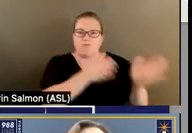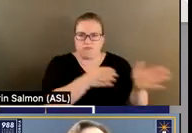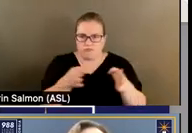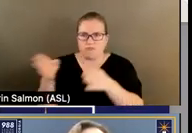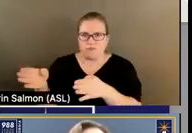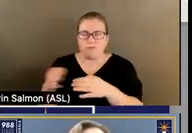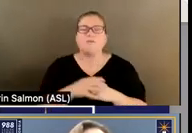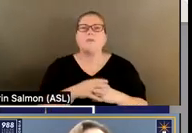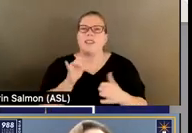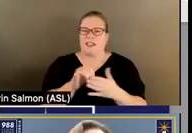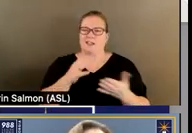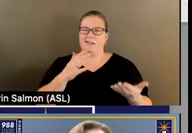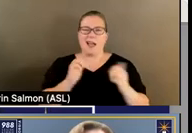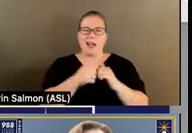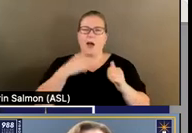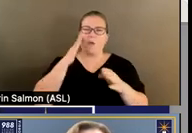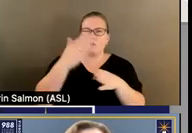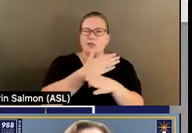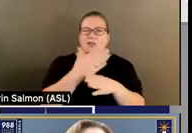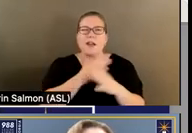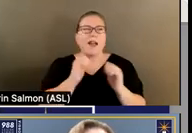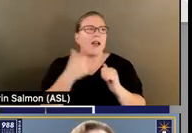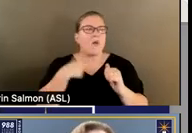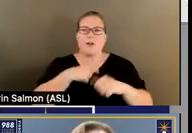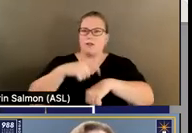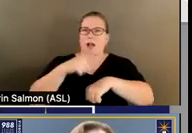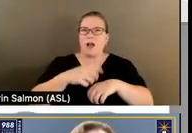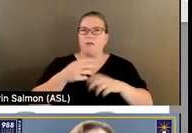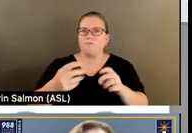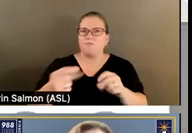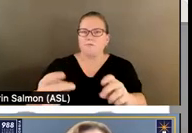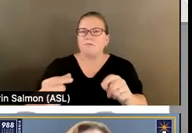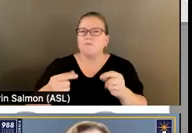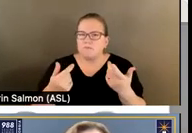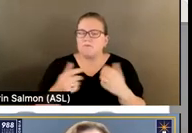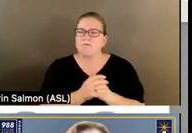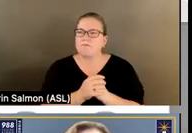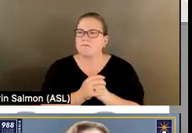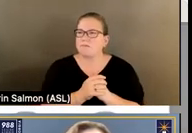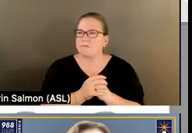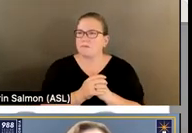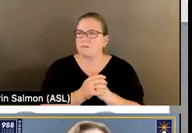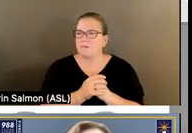update and response times with you today. Next slide.